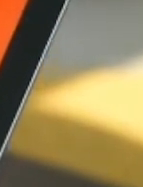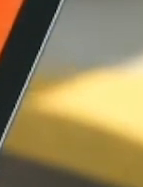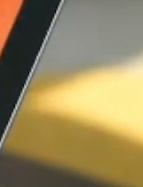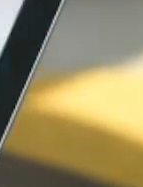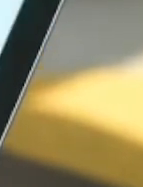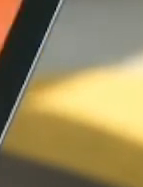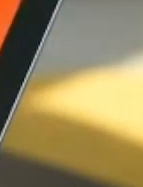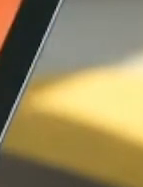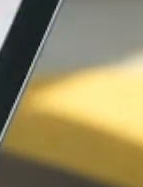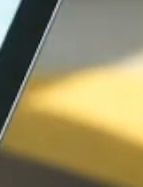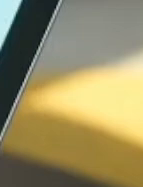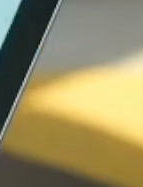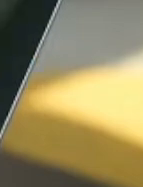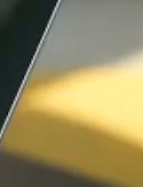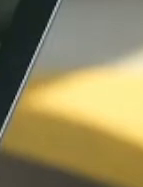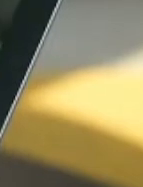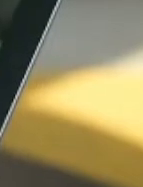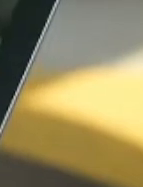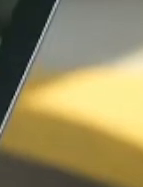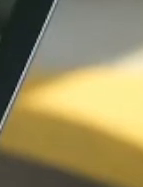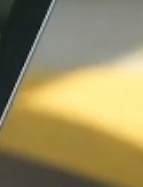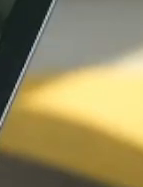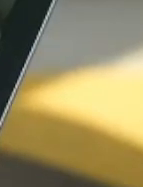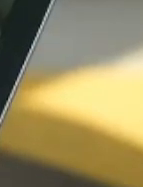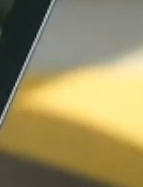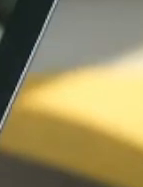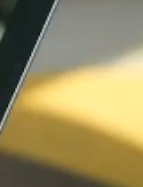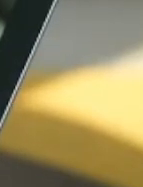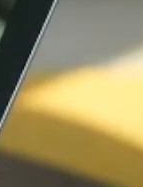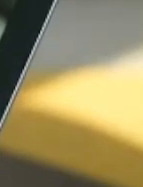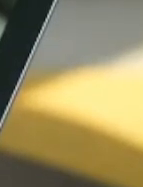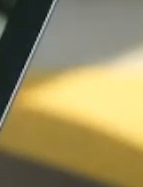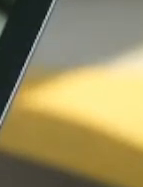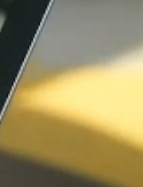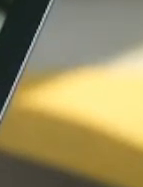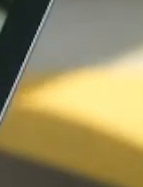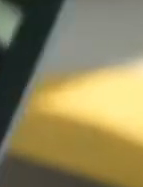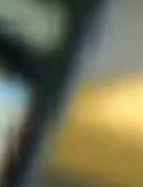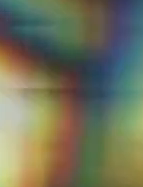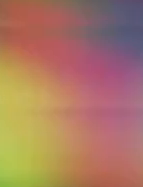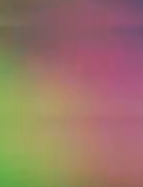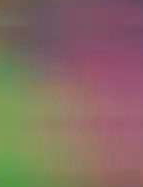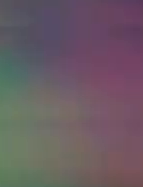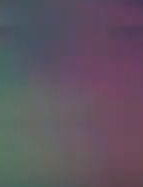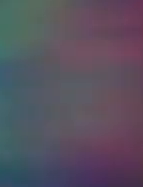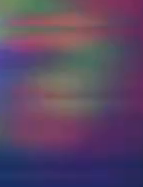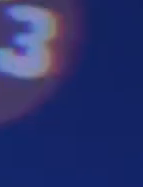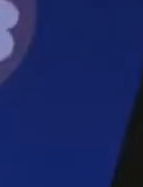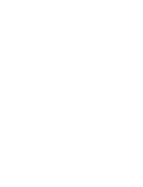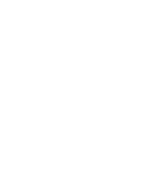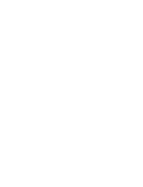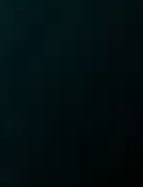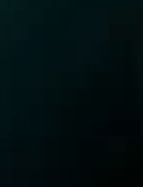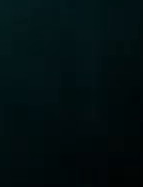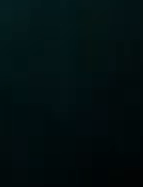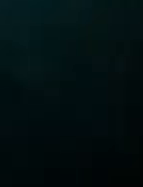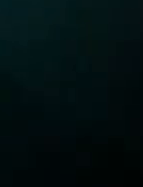Google Pixel tablet, which comes with a twist, but can it find an audience?